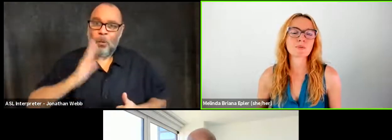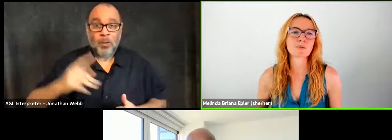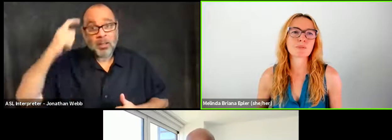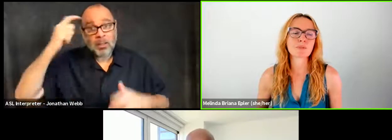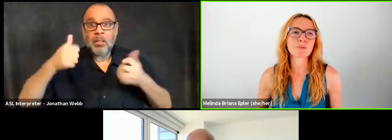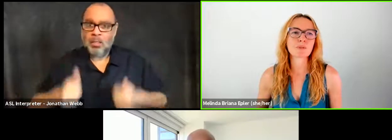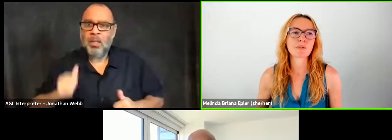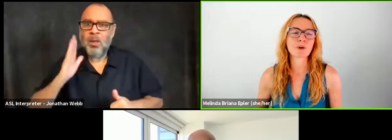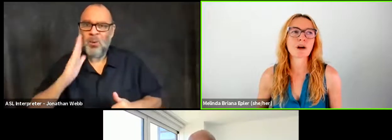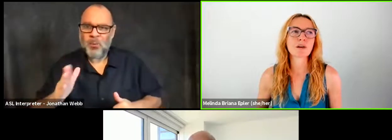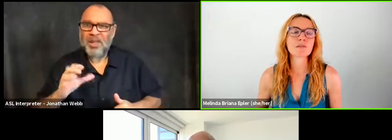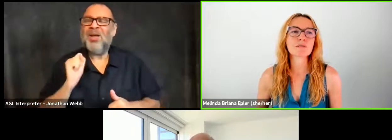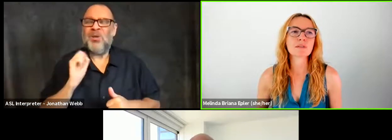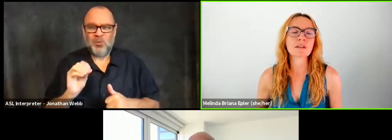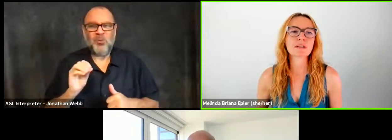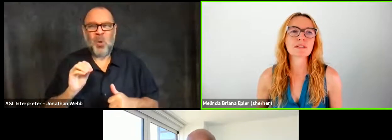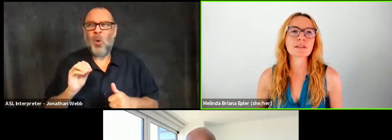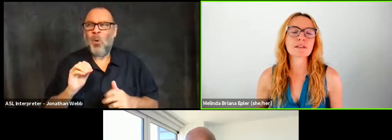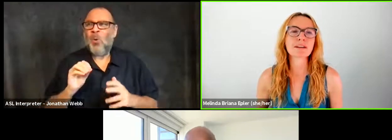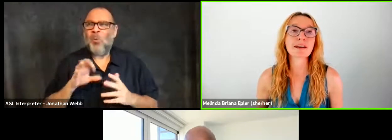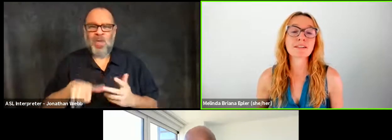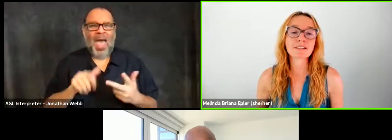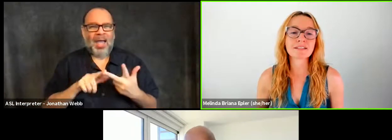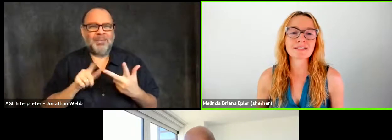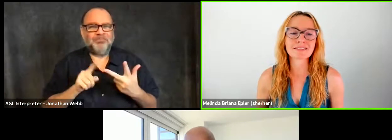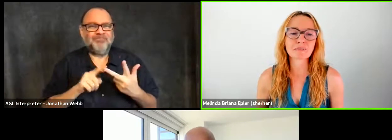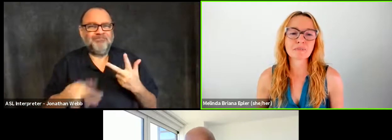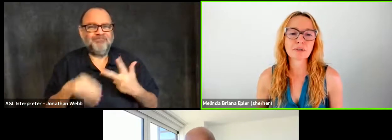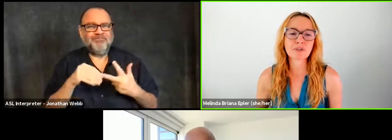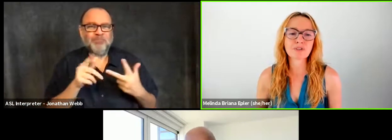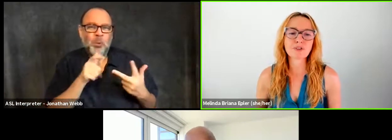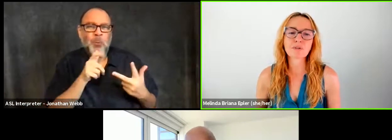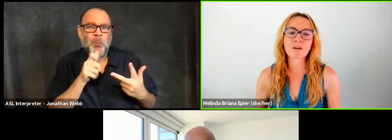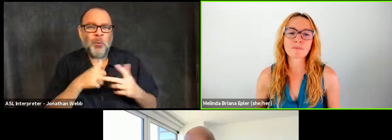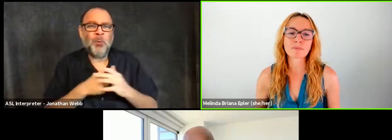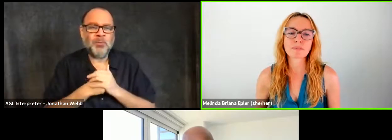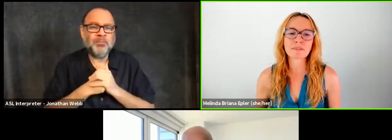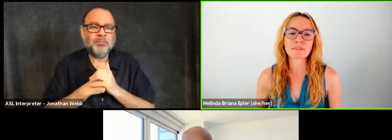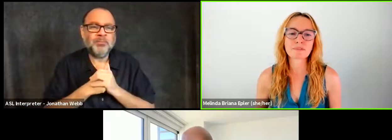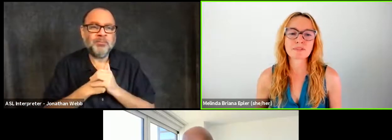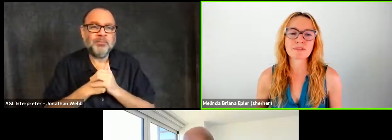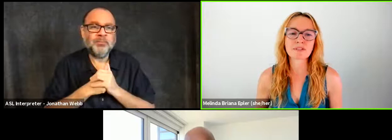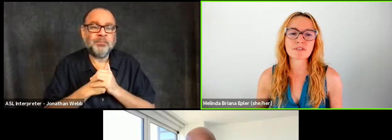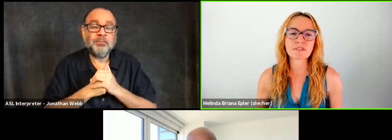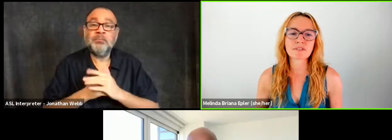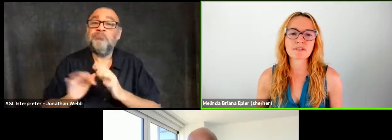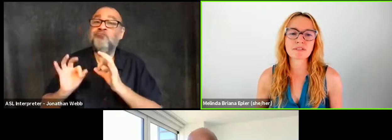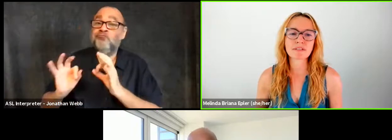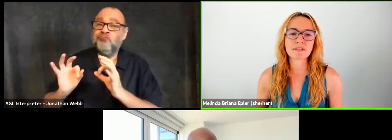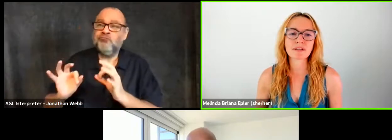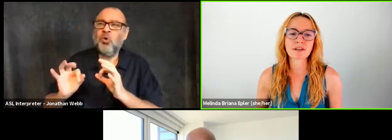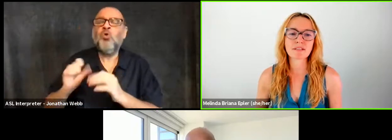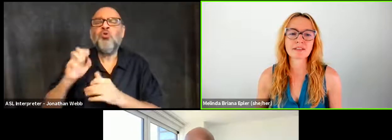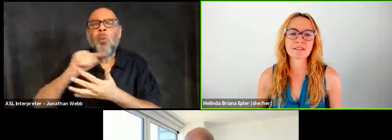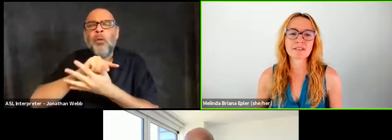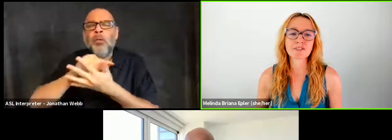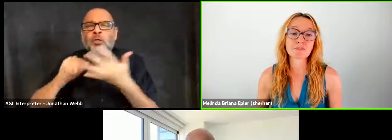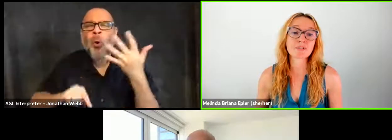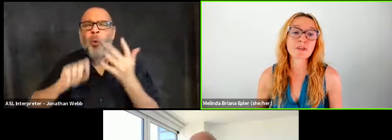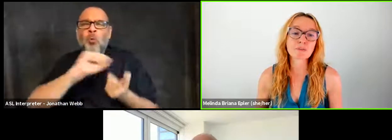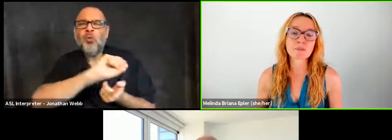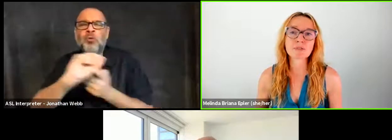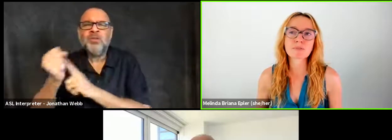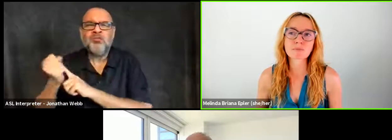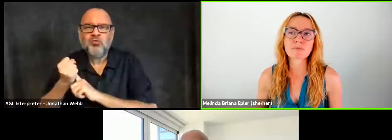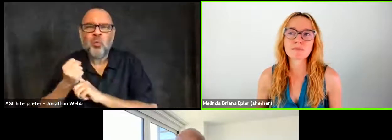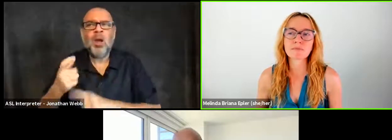And how can allies better show up in those situations? How can allies show up for